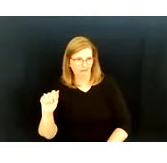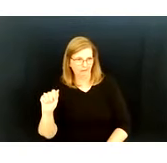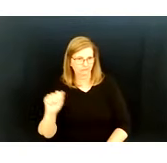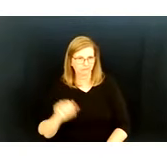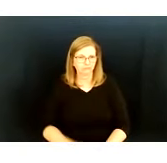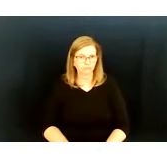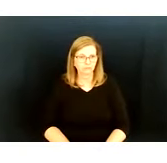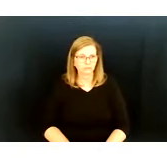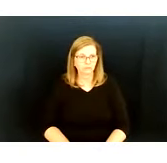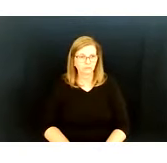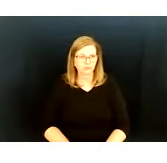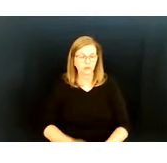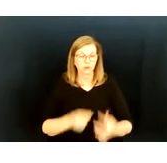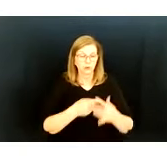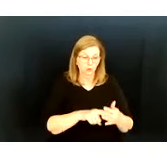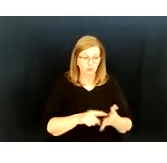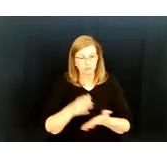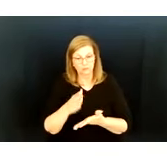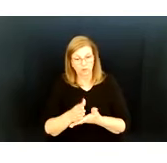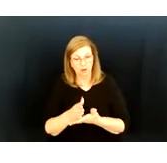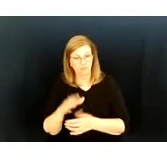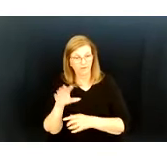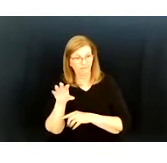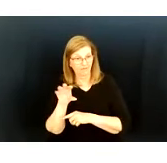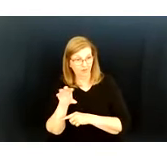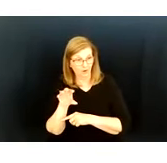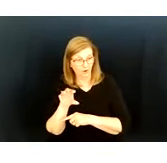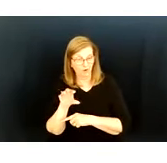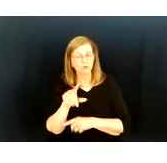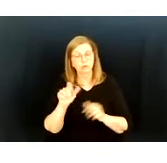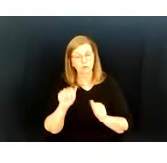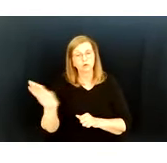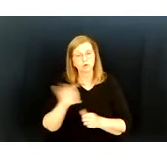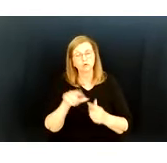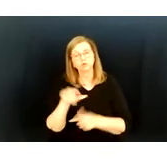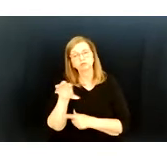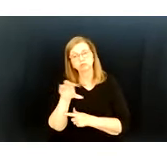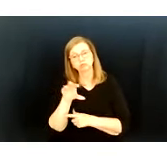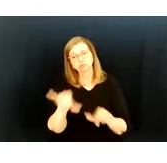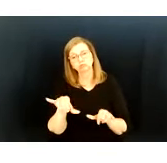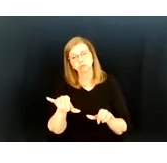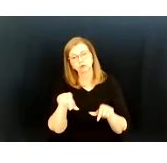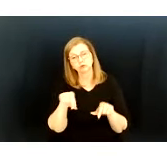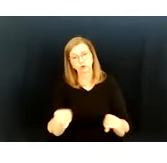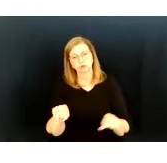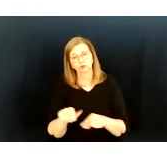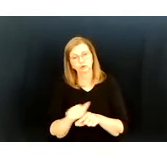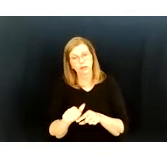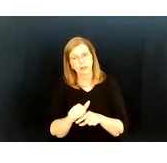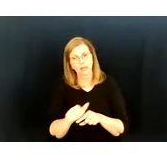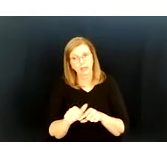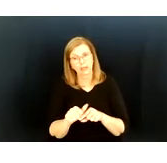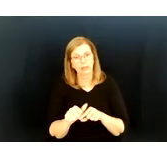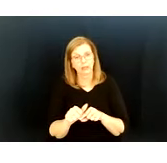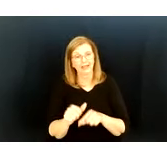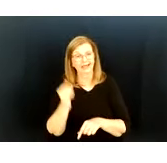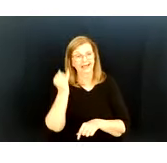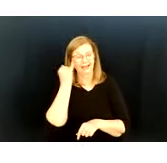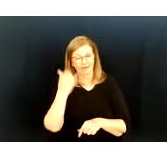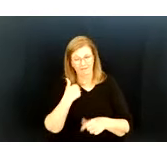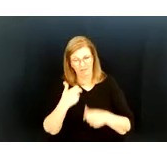Start video, stop video. You may choose to have your video on throughout the training. If you have bandwidth